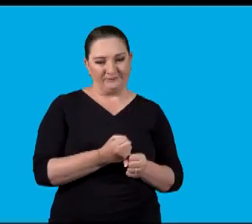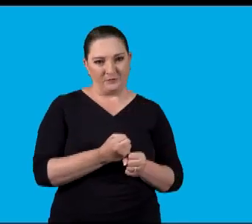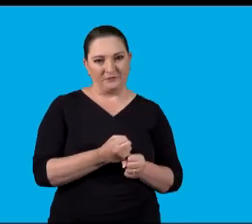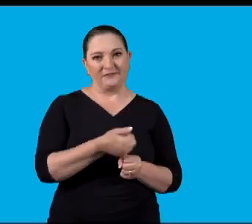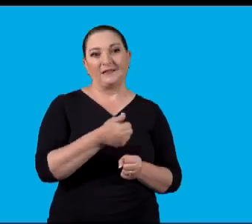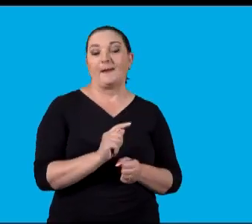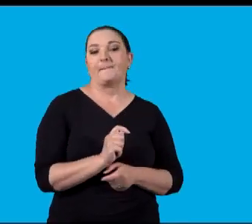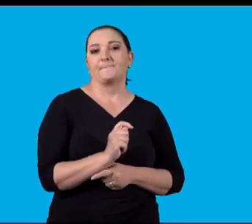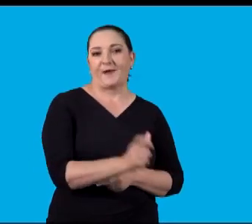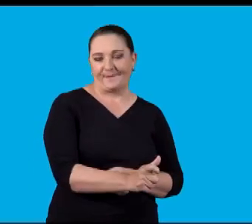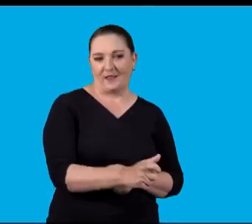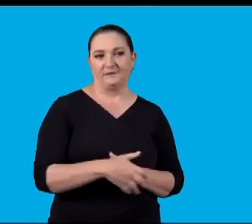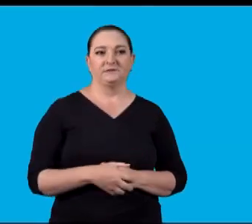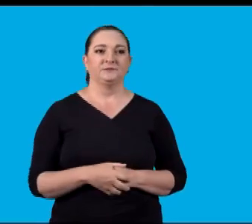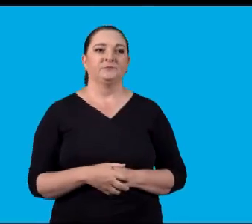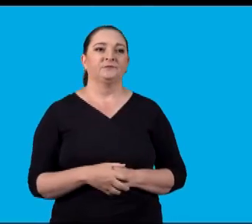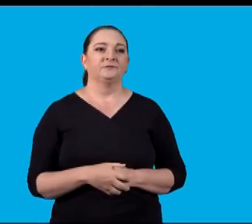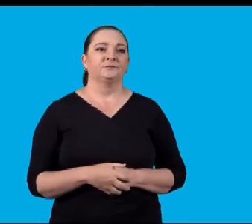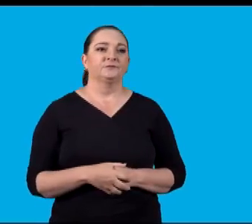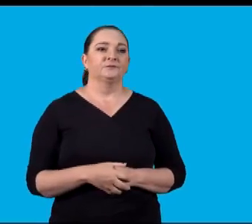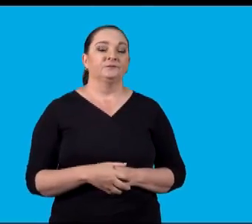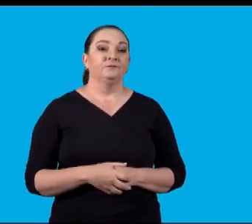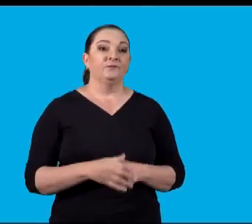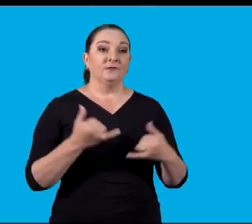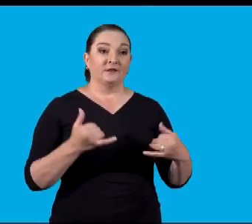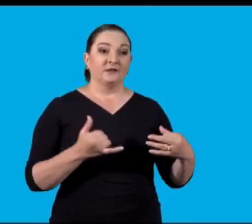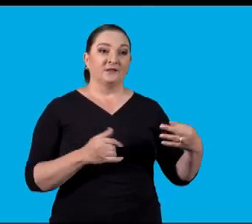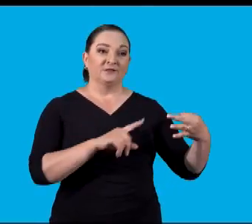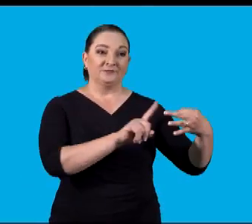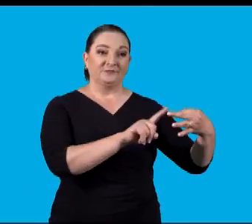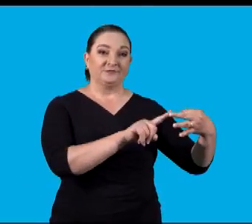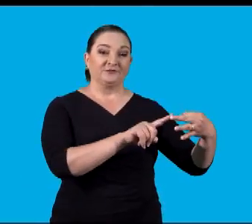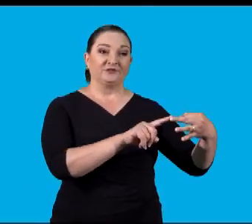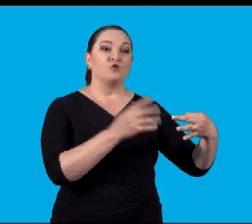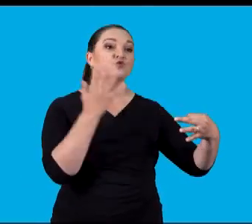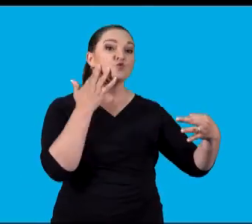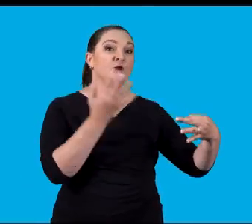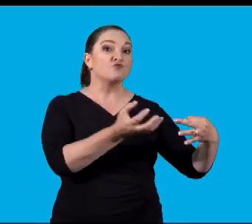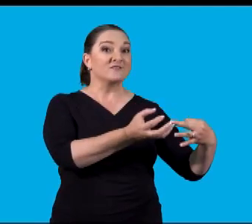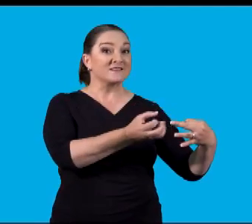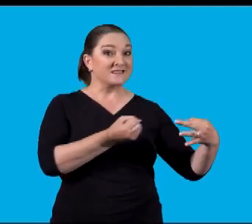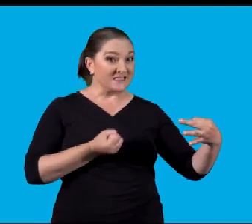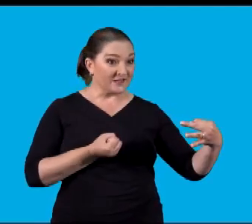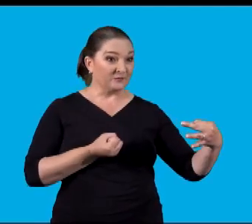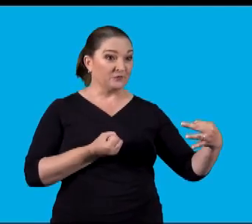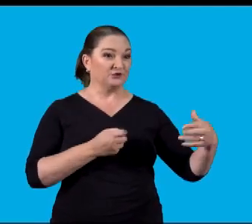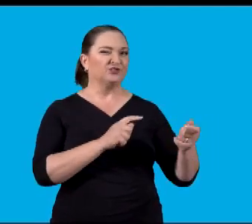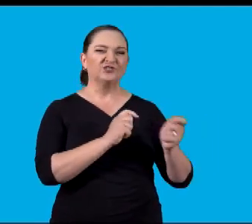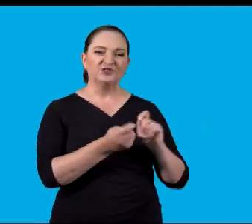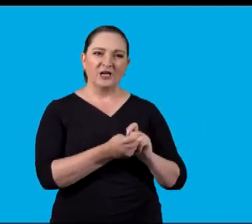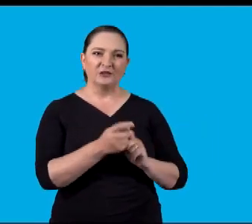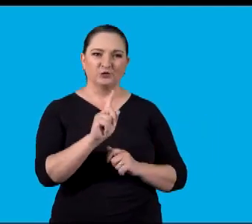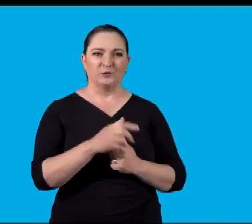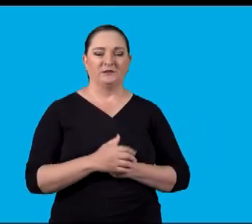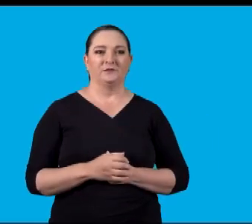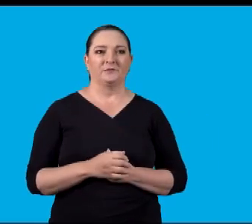change in payables. When we come to our change in receivables, we have to